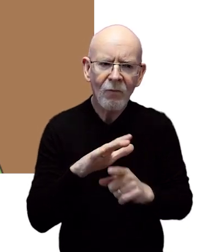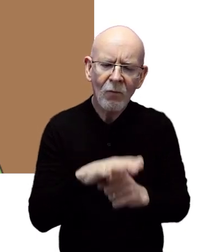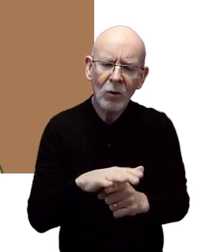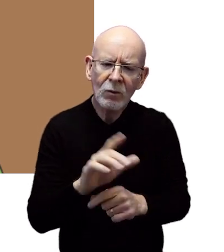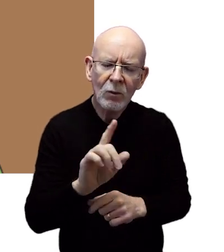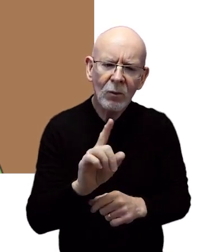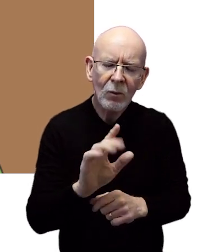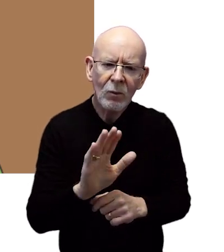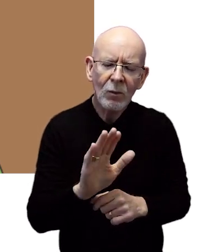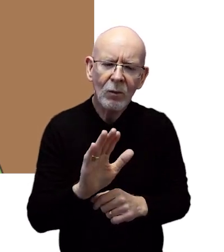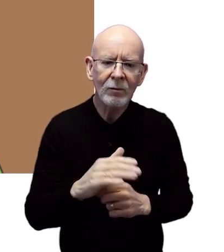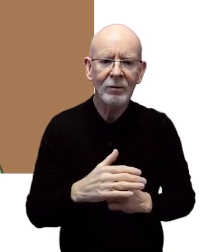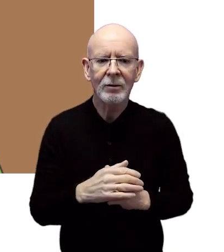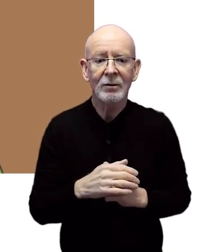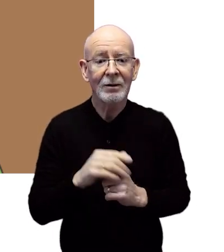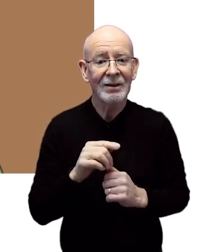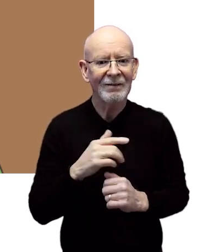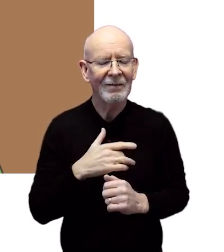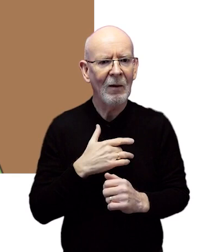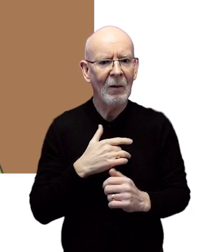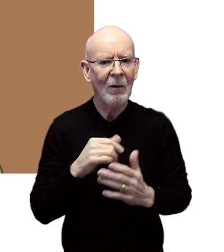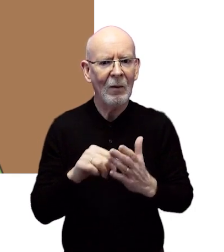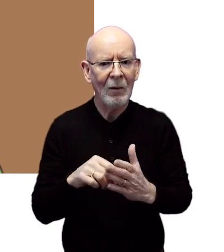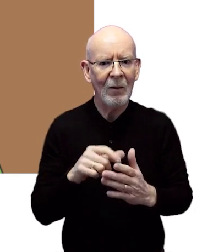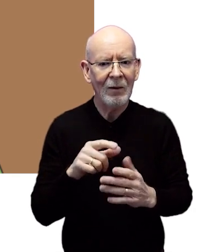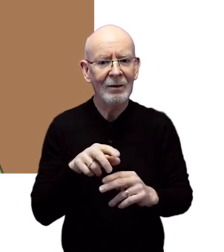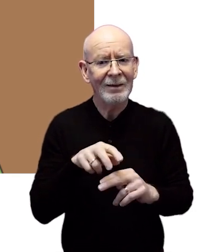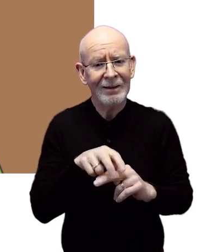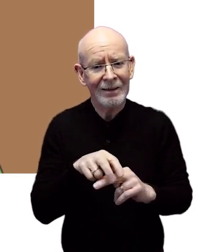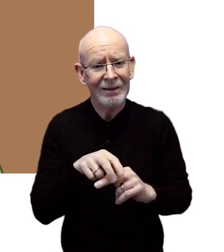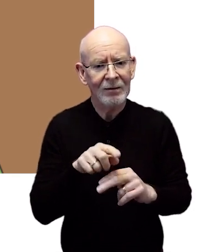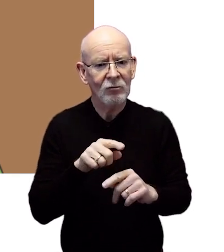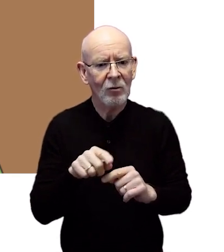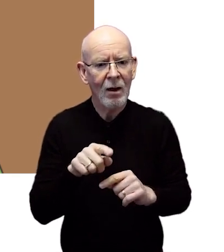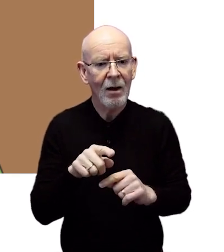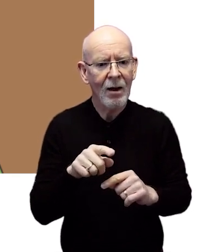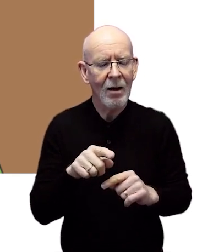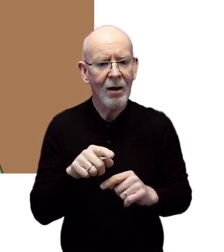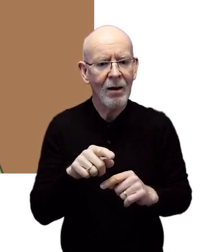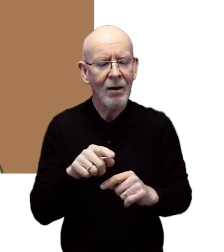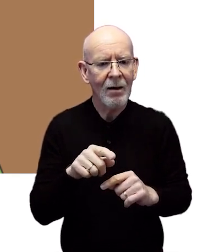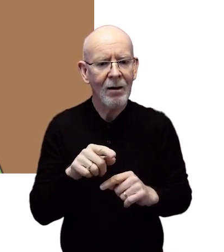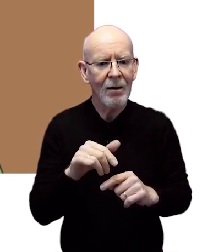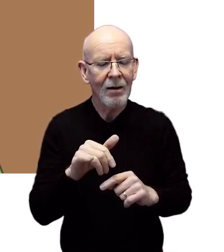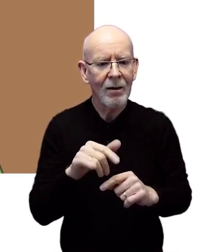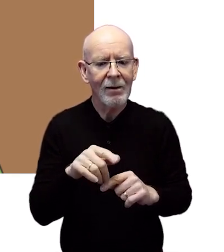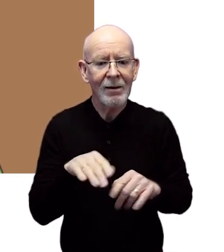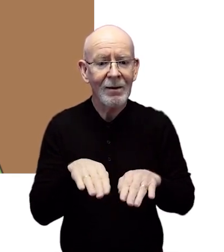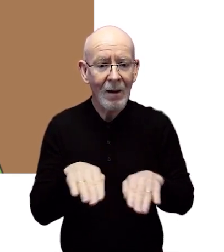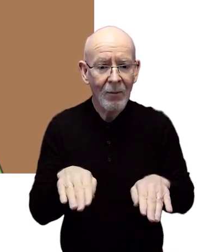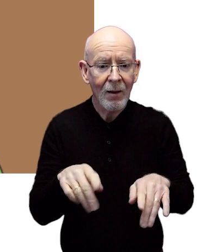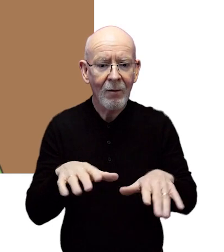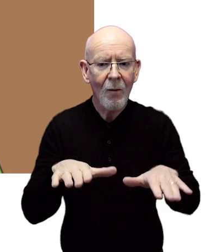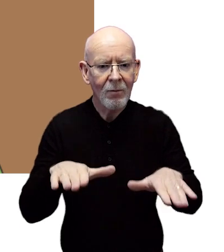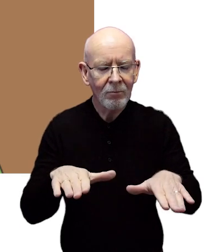it. If this feels challenging in sitting, you could try leaning over a table or a kitchen surface or against